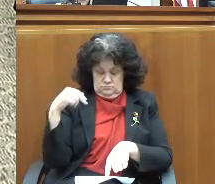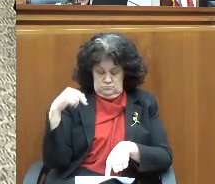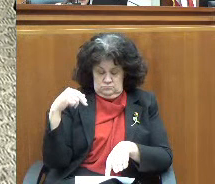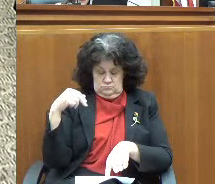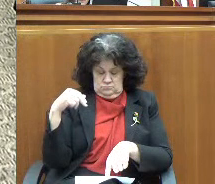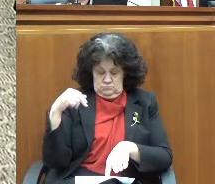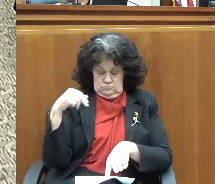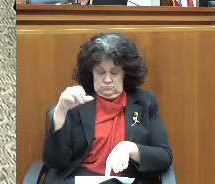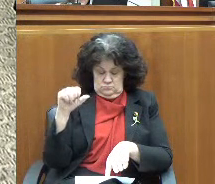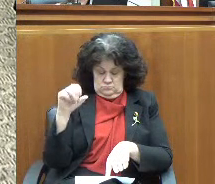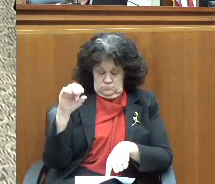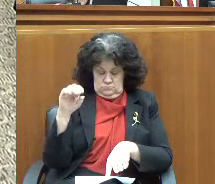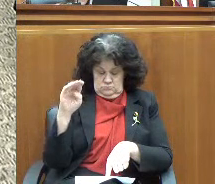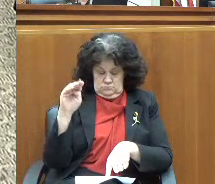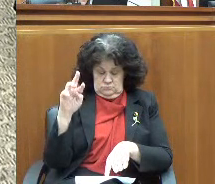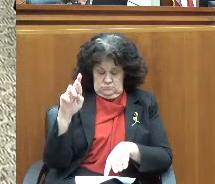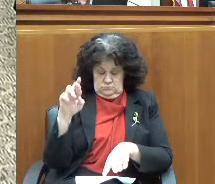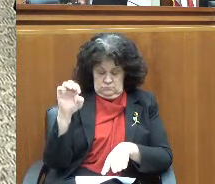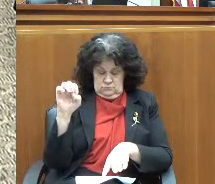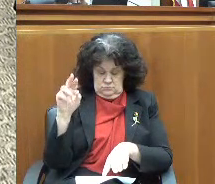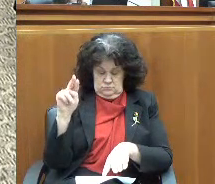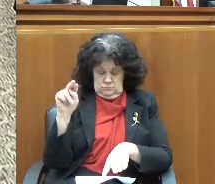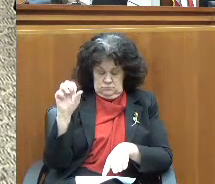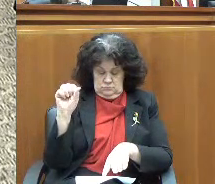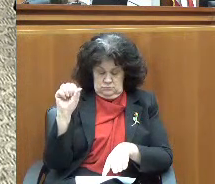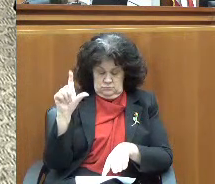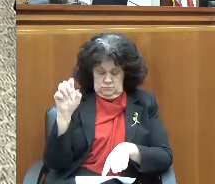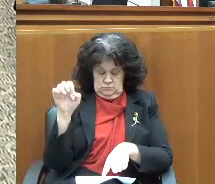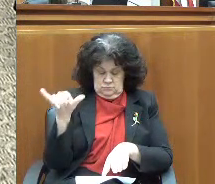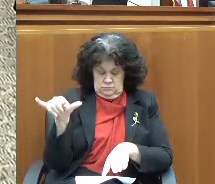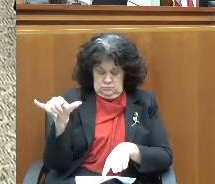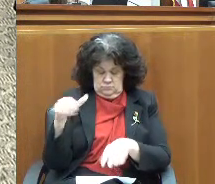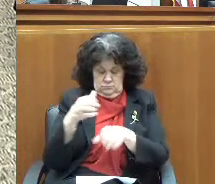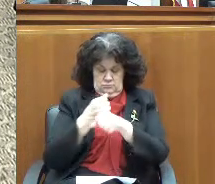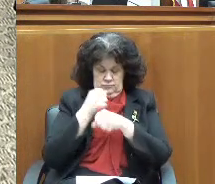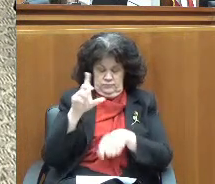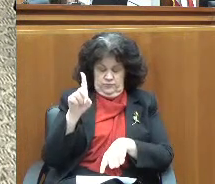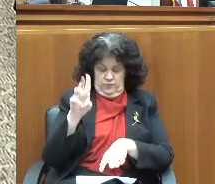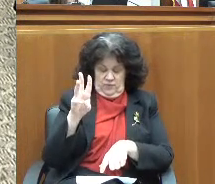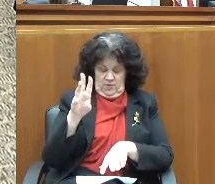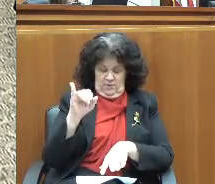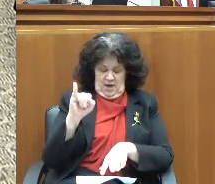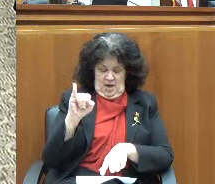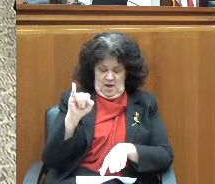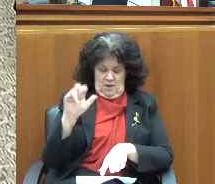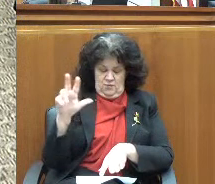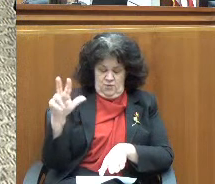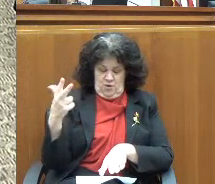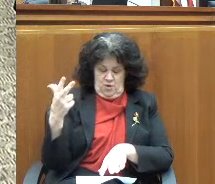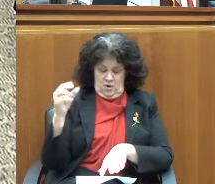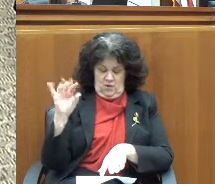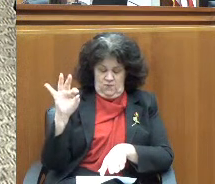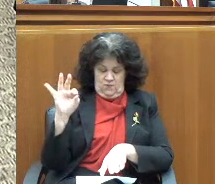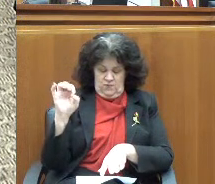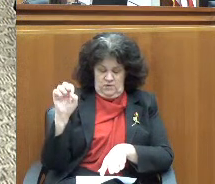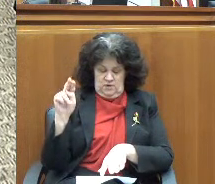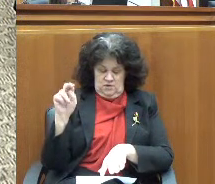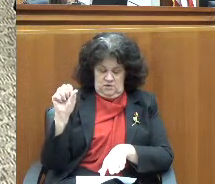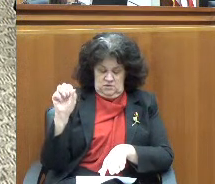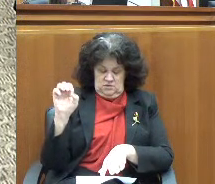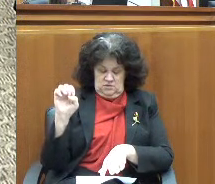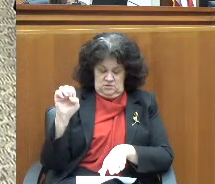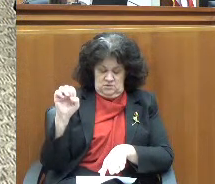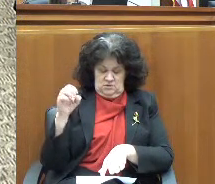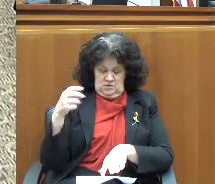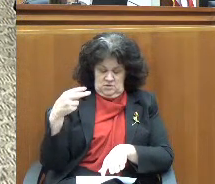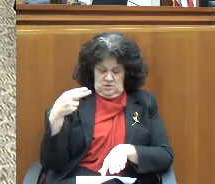Okay, all right. Okay, so Mr. Inslee's conviction was a DWI third offense. He does not have a